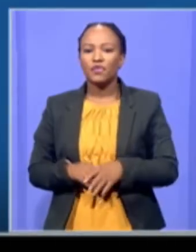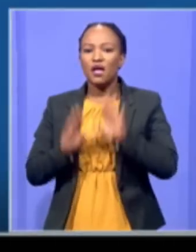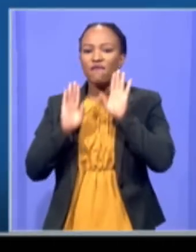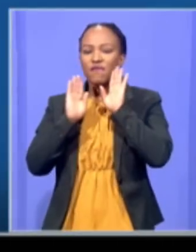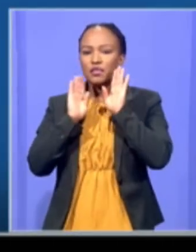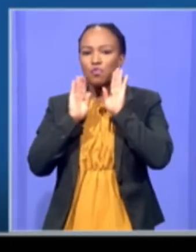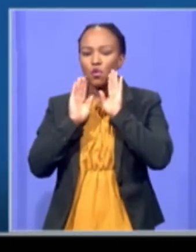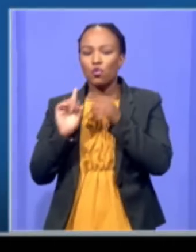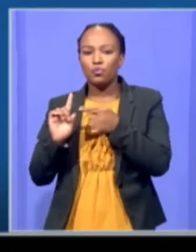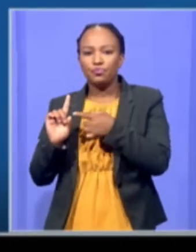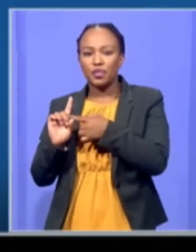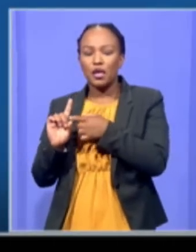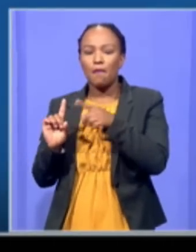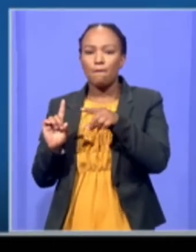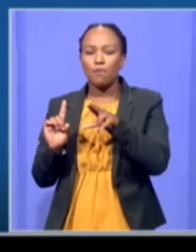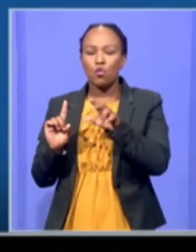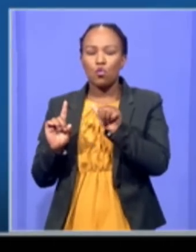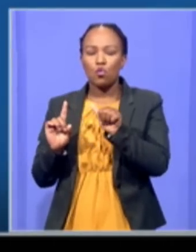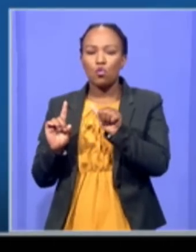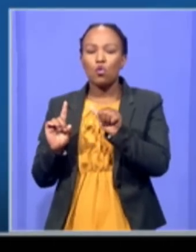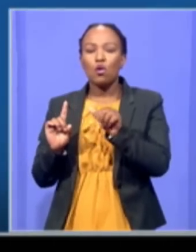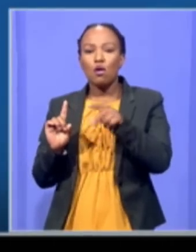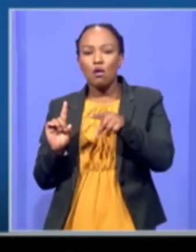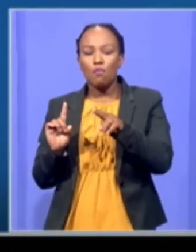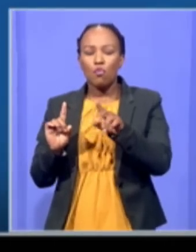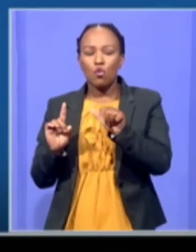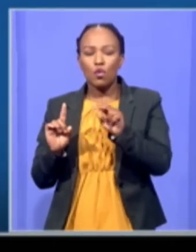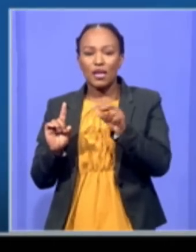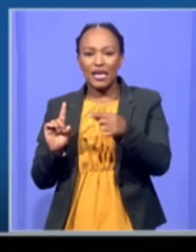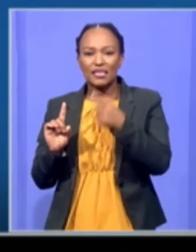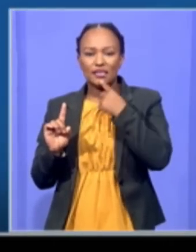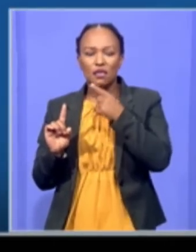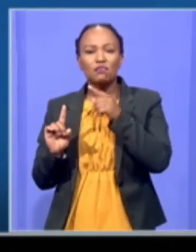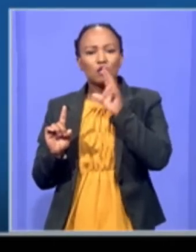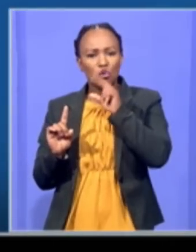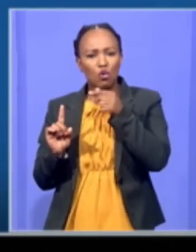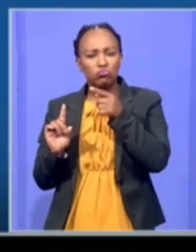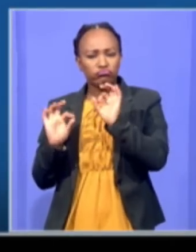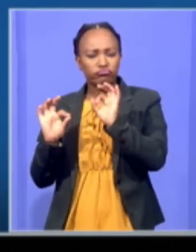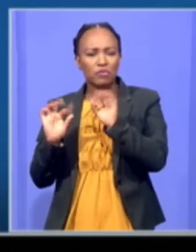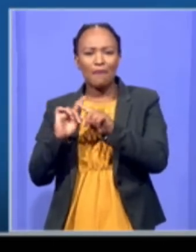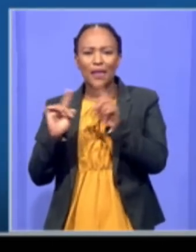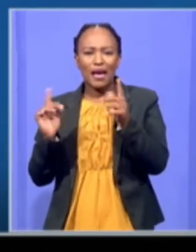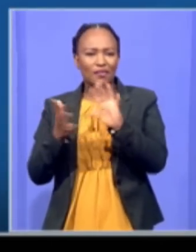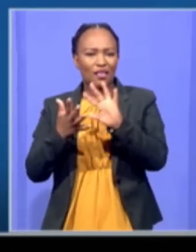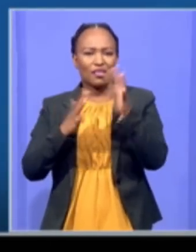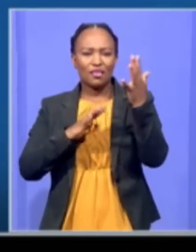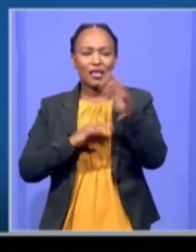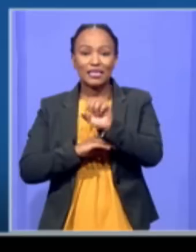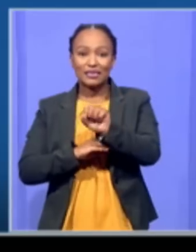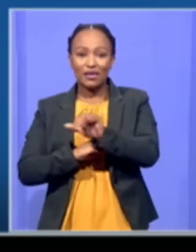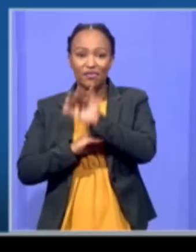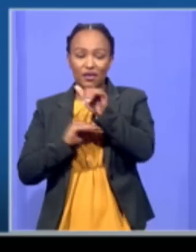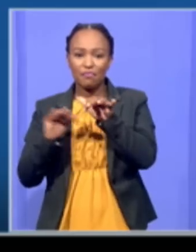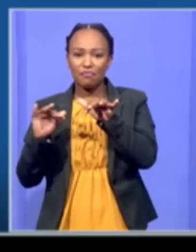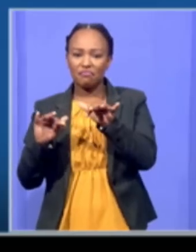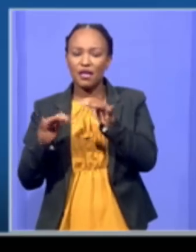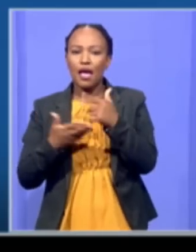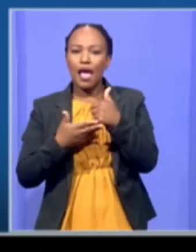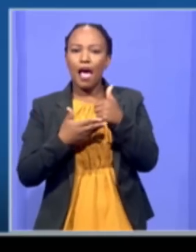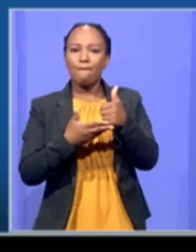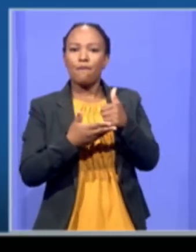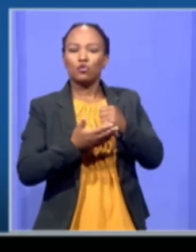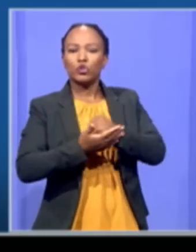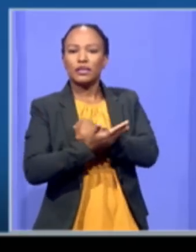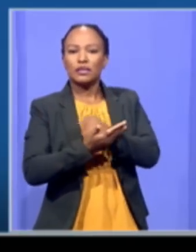Puleng Phukubje o re polelo yeo e nepile e fela šetše go senyegile ka ge maAfrika Borwa ba ngwadišeditše bafaladi dikgwebong tšeo gore